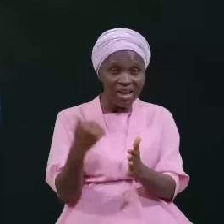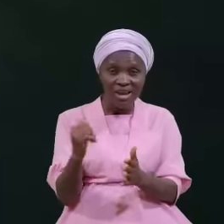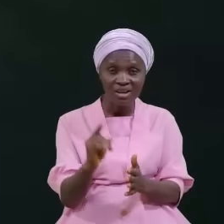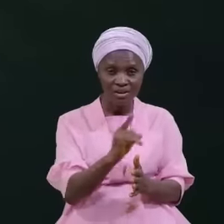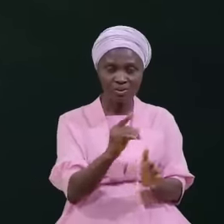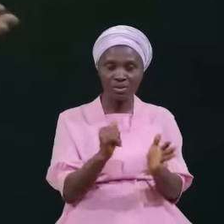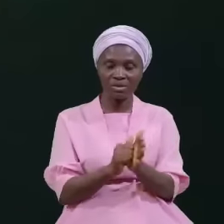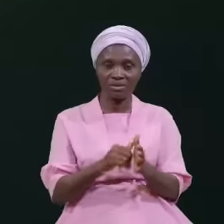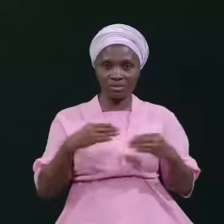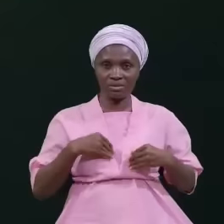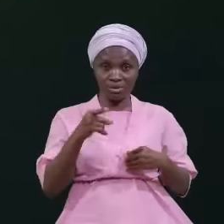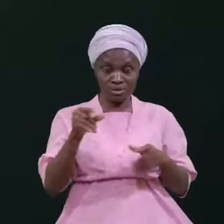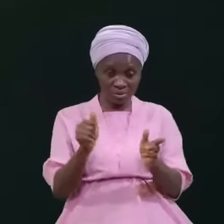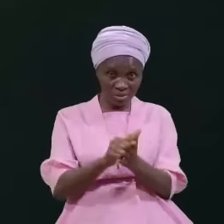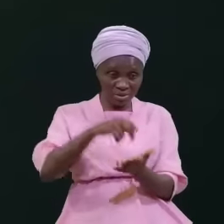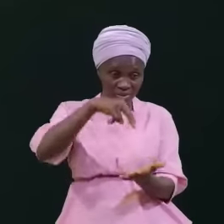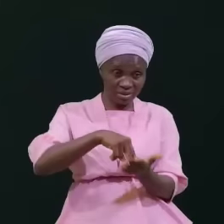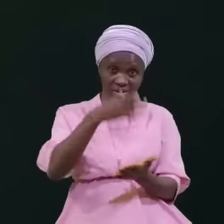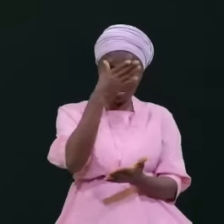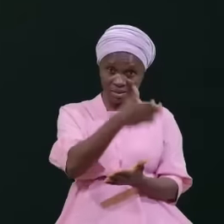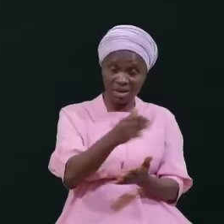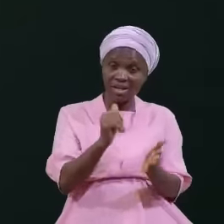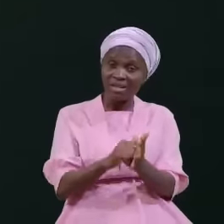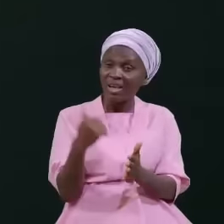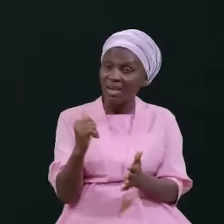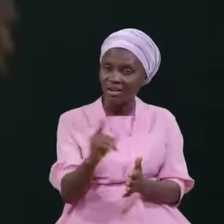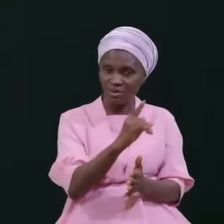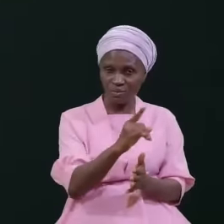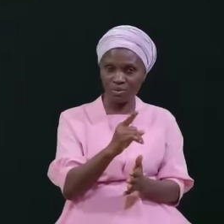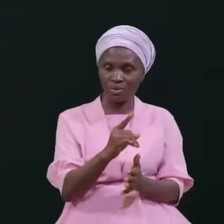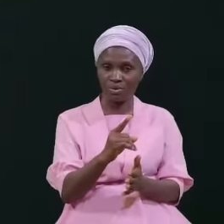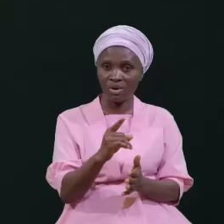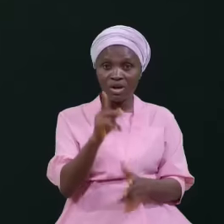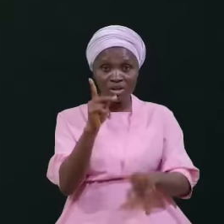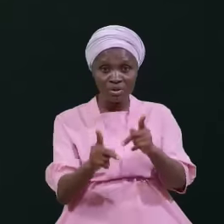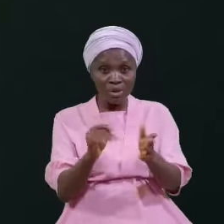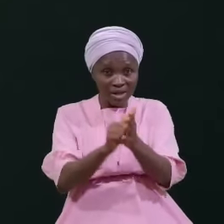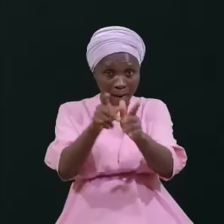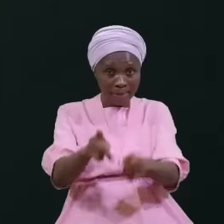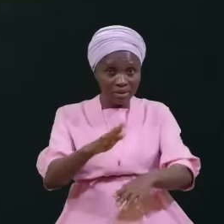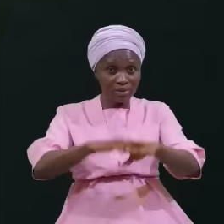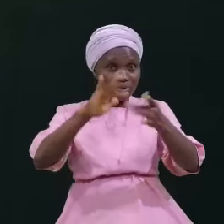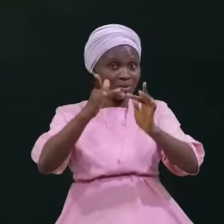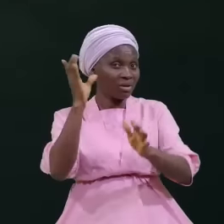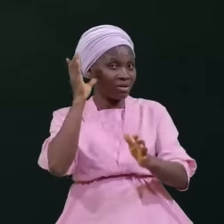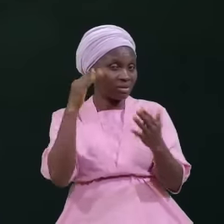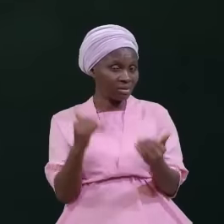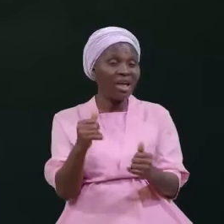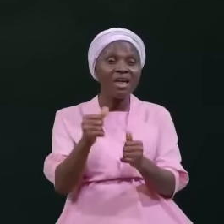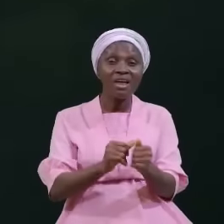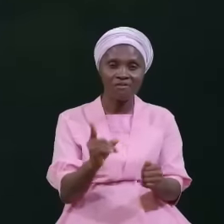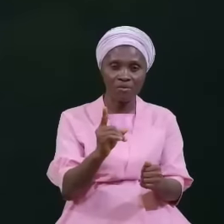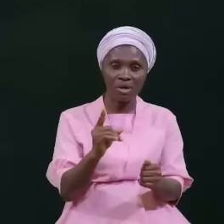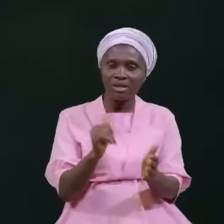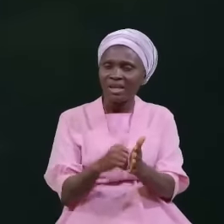right there, that whosoever, that's the person online, that's the person everywhere, that whosoever